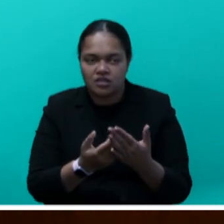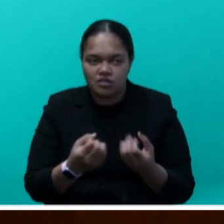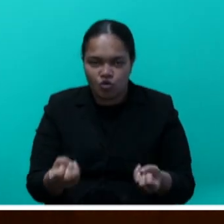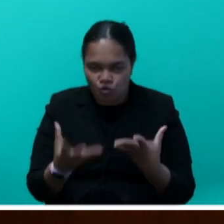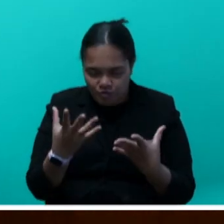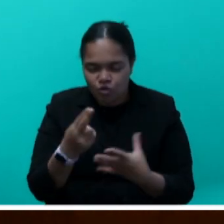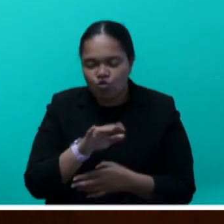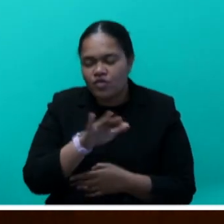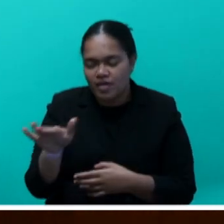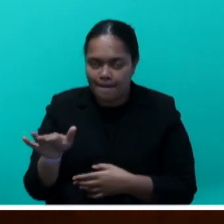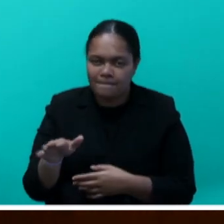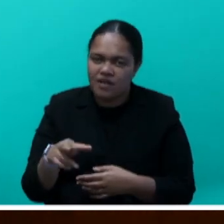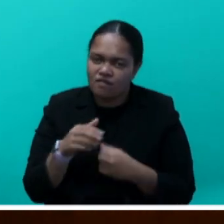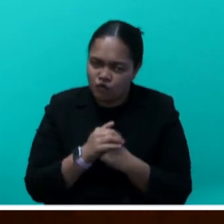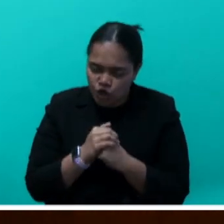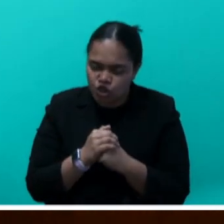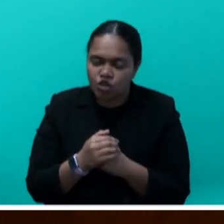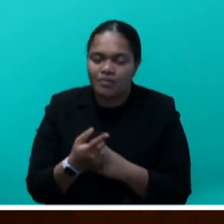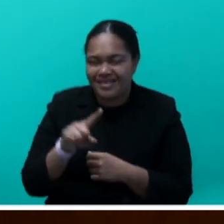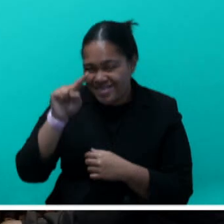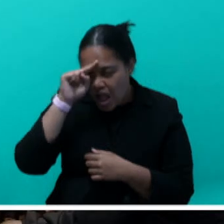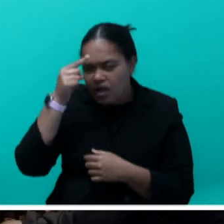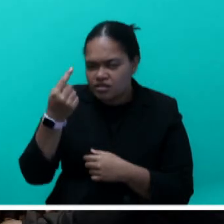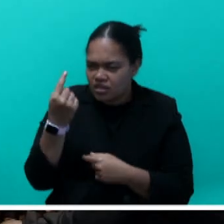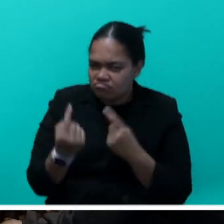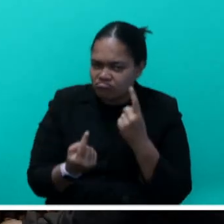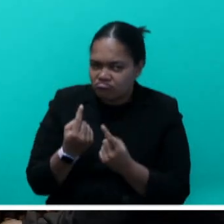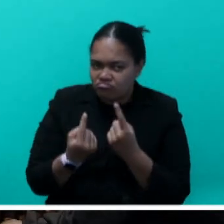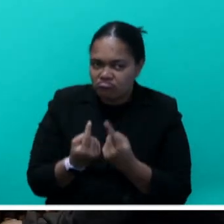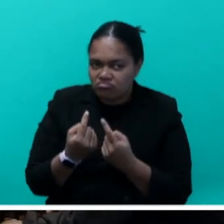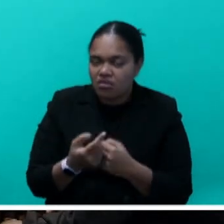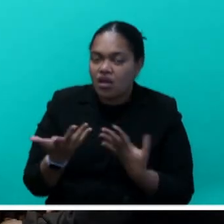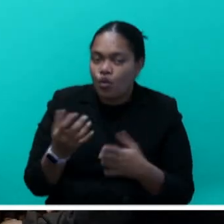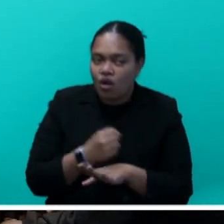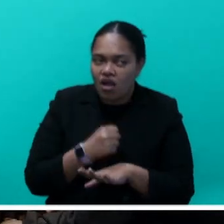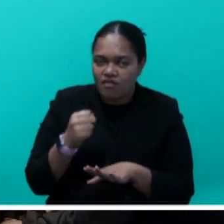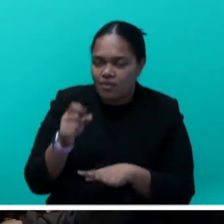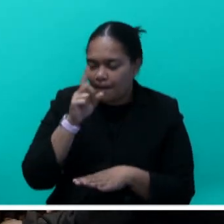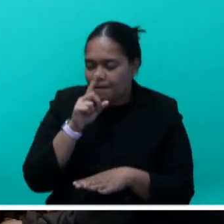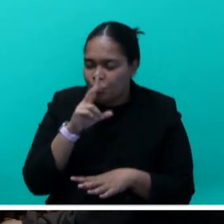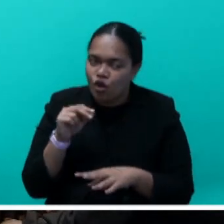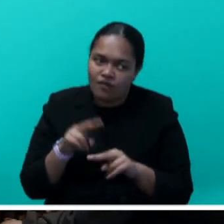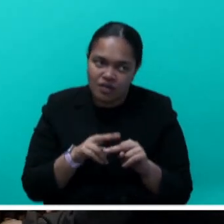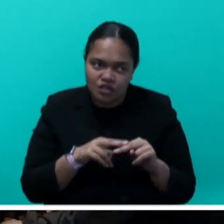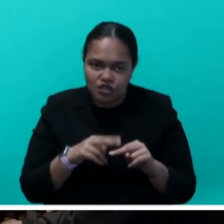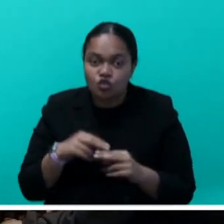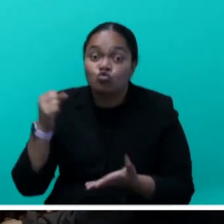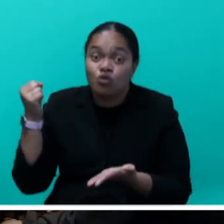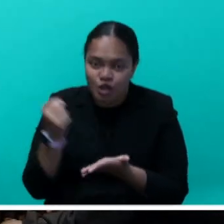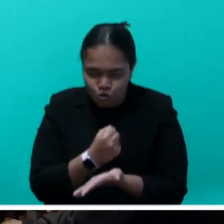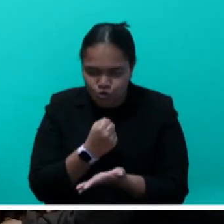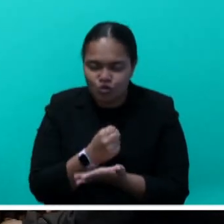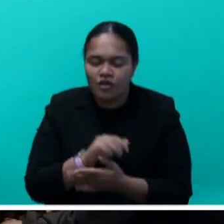friendship and also the understanding of the government and the people of Fiji to assure